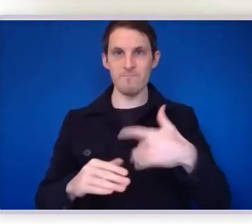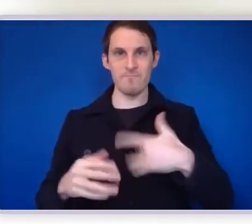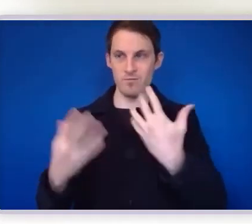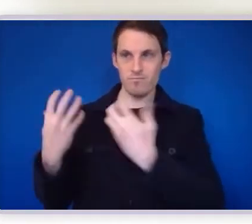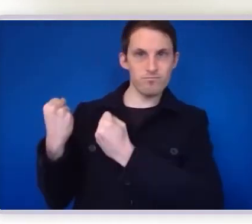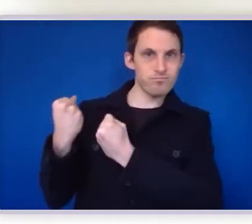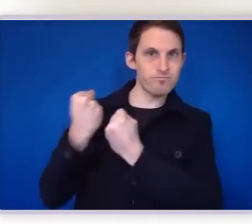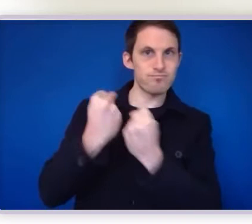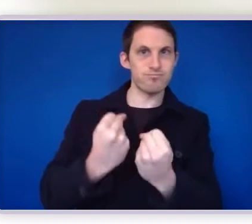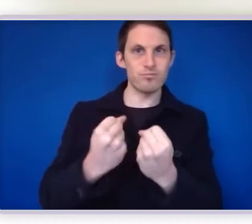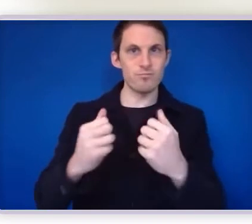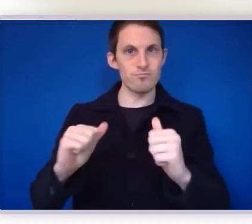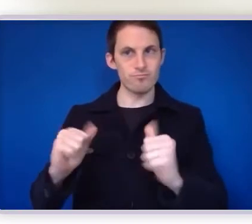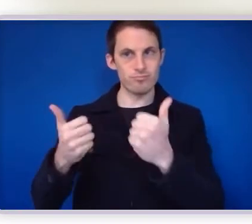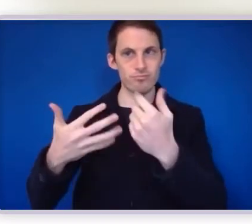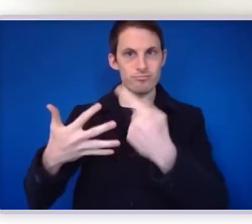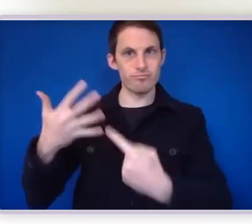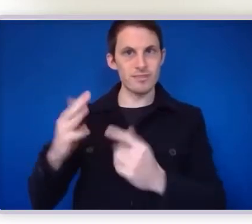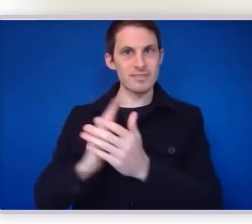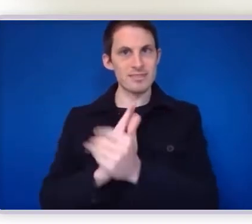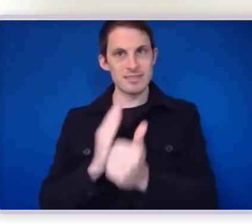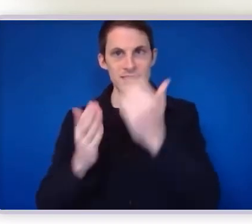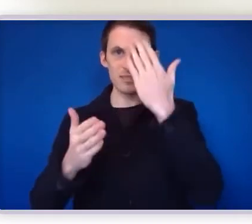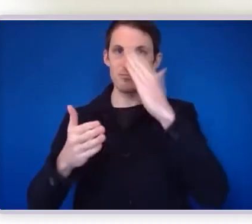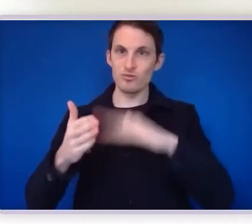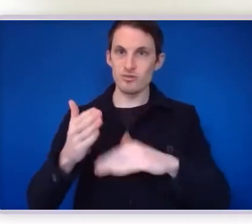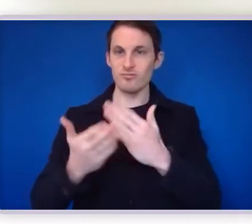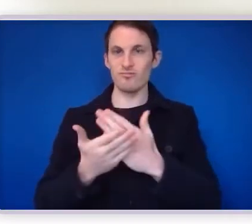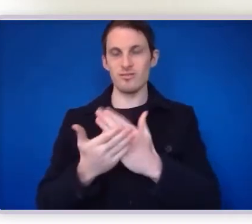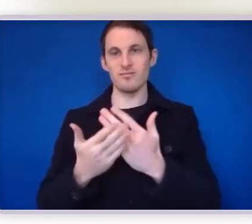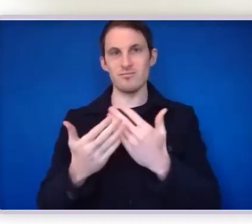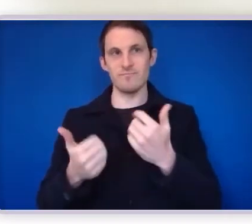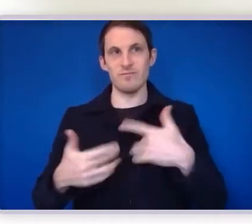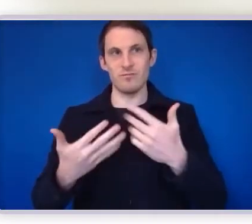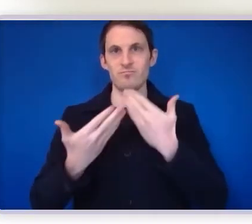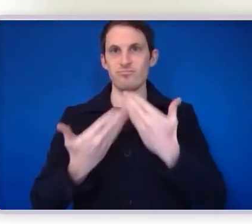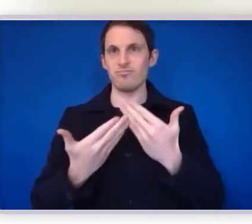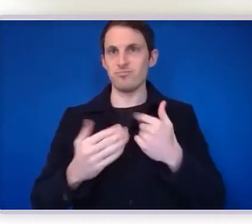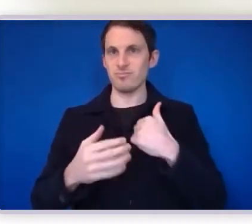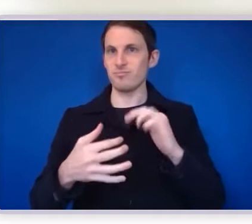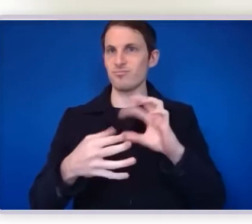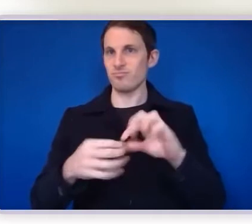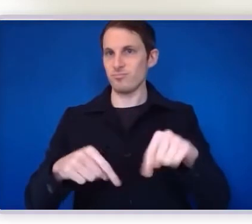of my skills and experience, and it's a great honour still to be in this job.